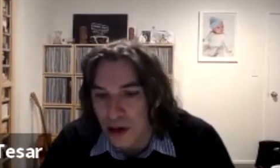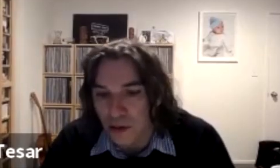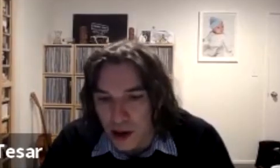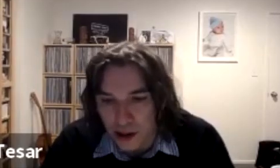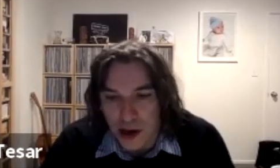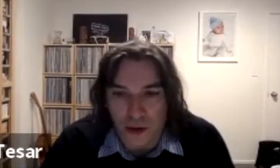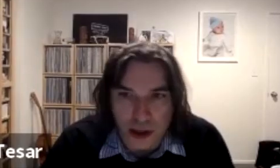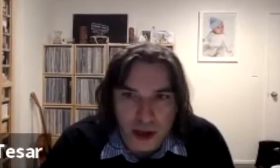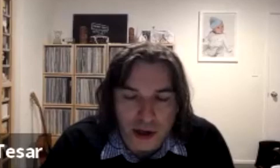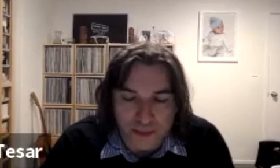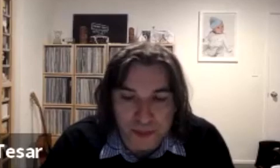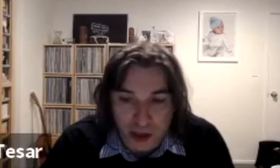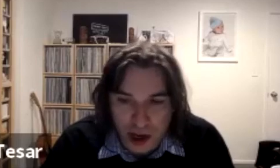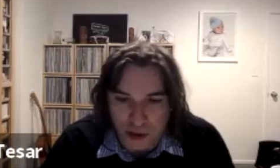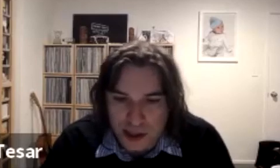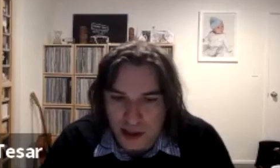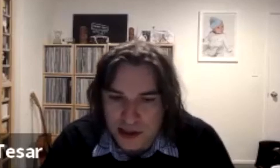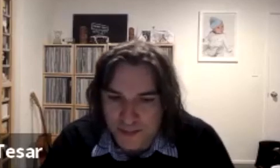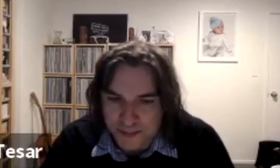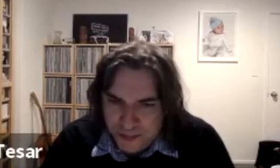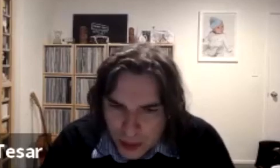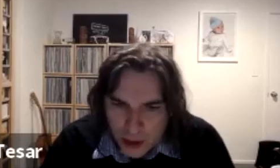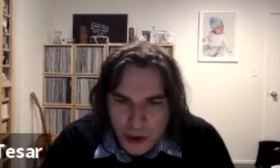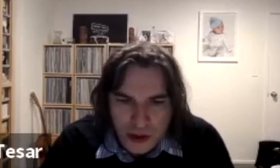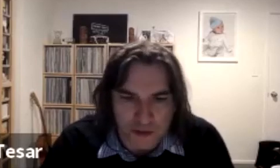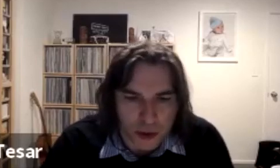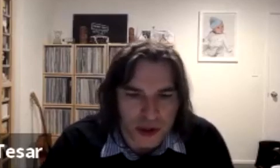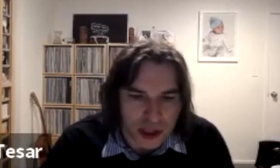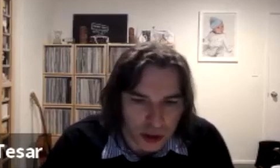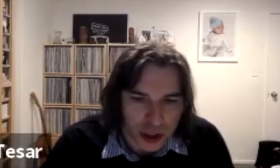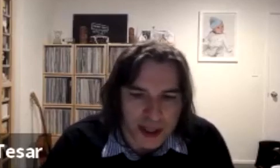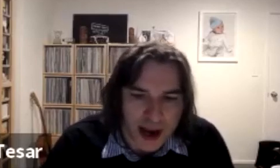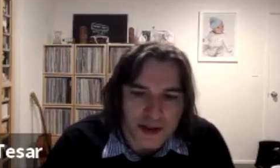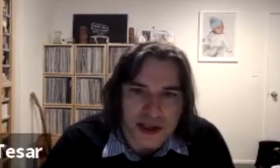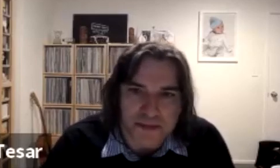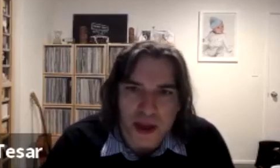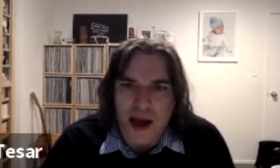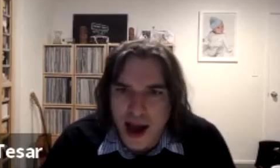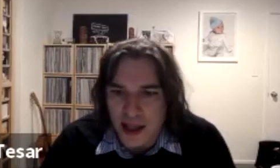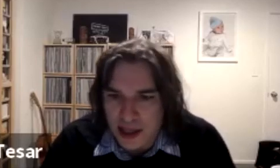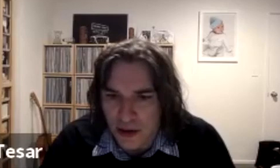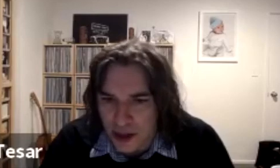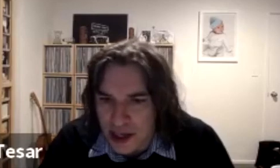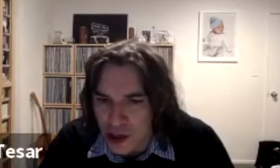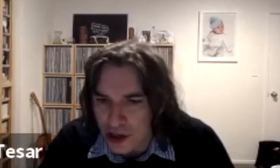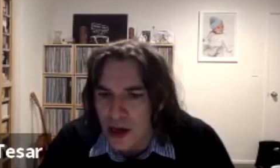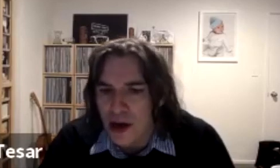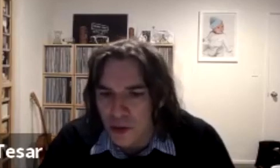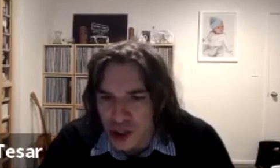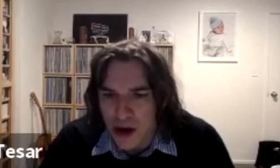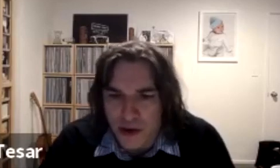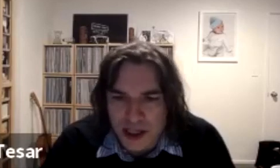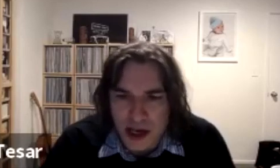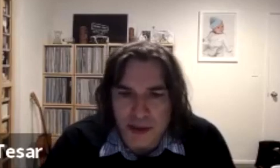approach to early childhood education and childhood studies. We also focus on scholarship and activism. And as an organization,